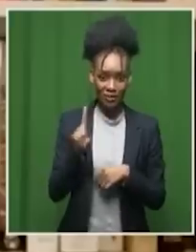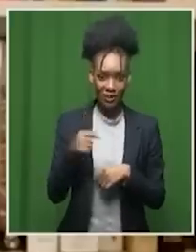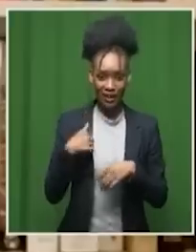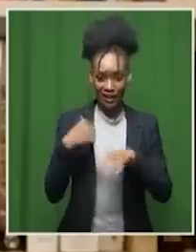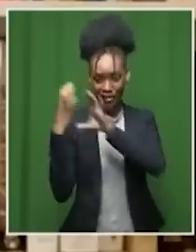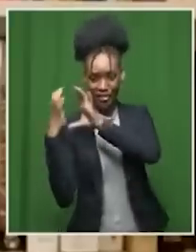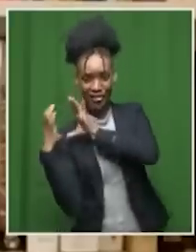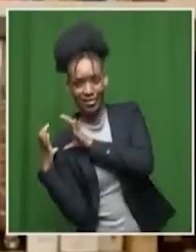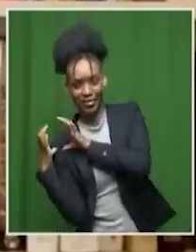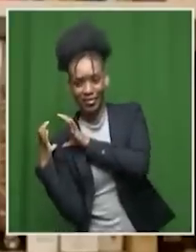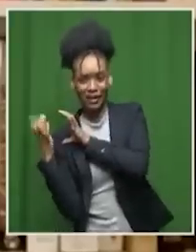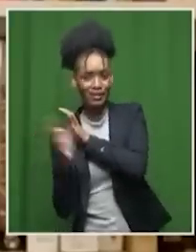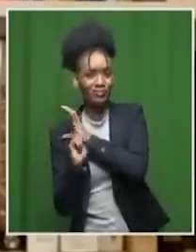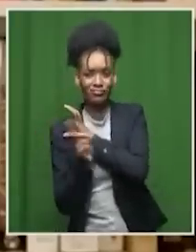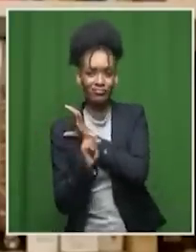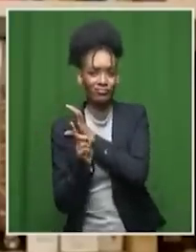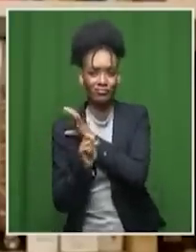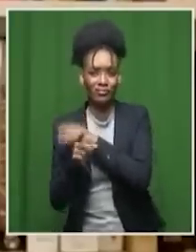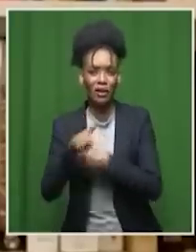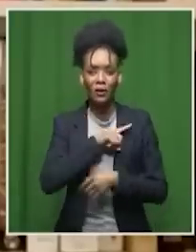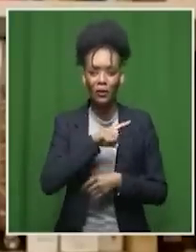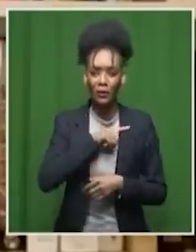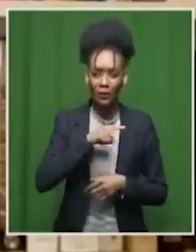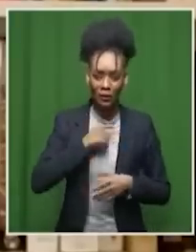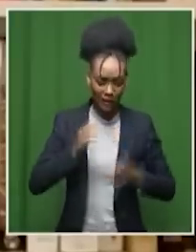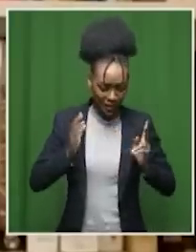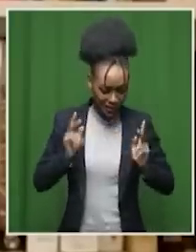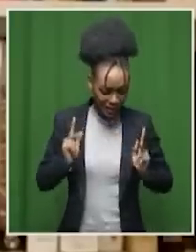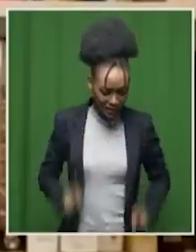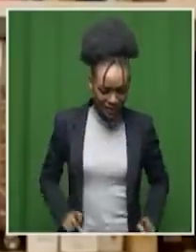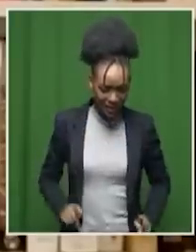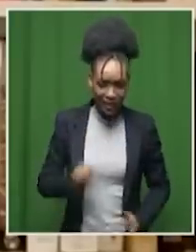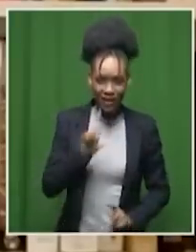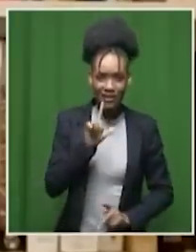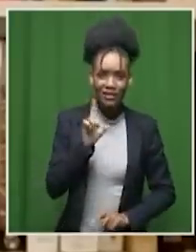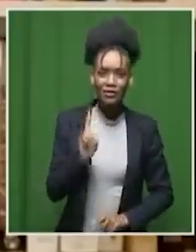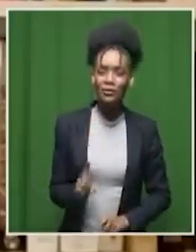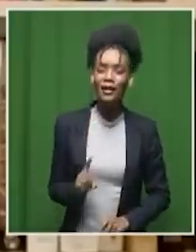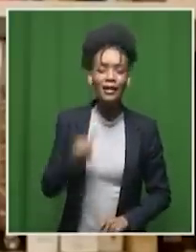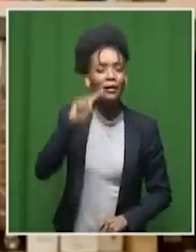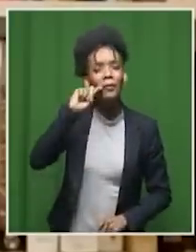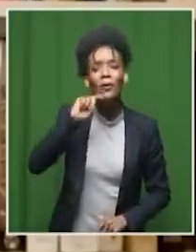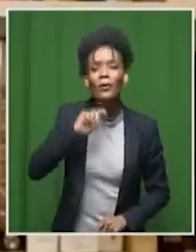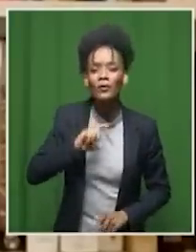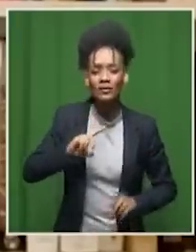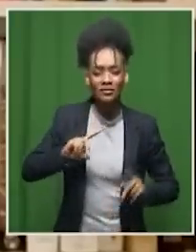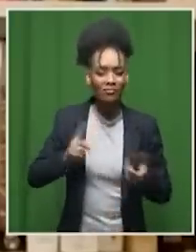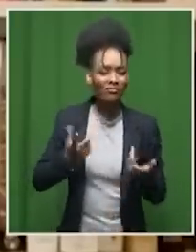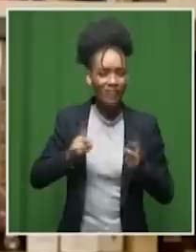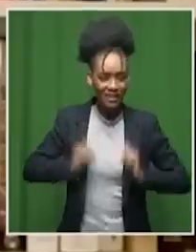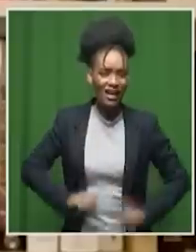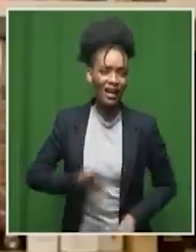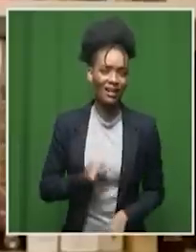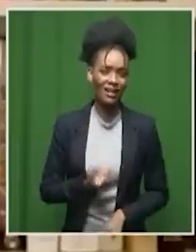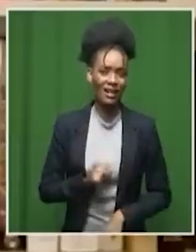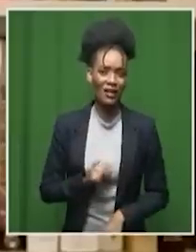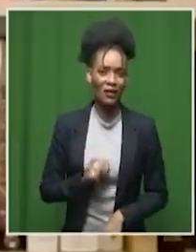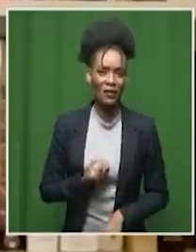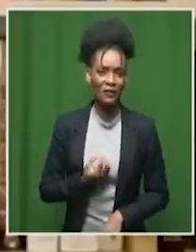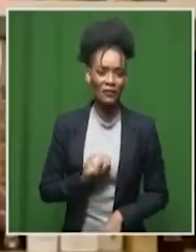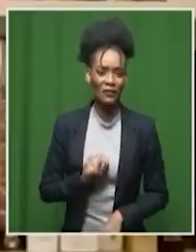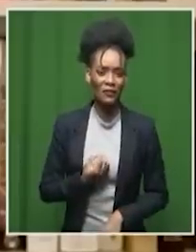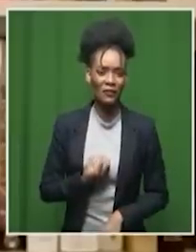simply physically at 71, you don't have the strength to do that anymore. We do not need